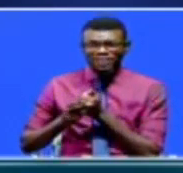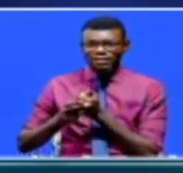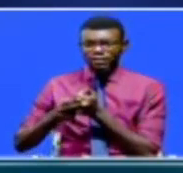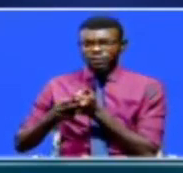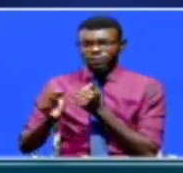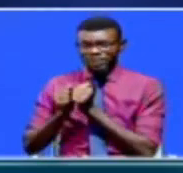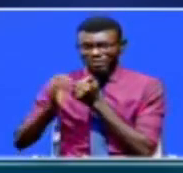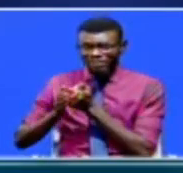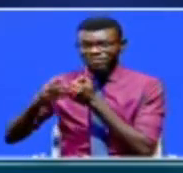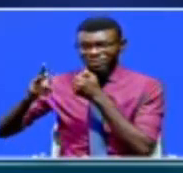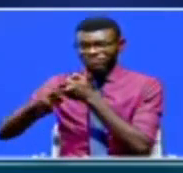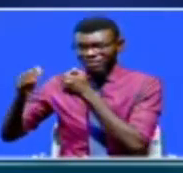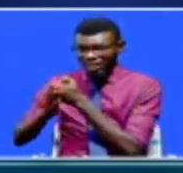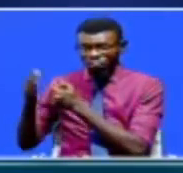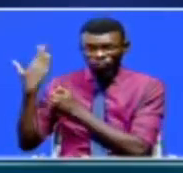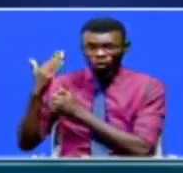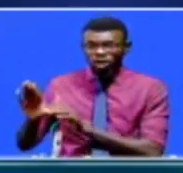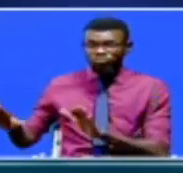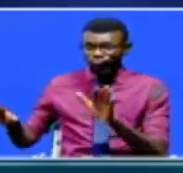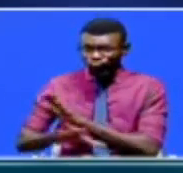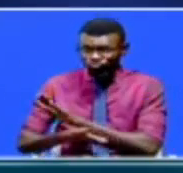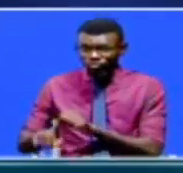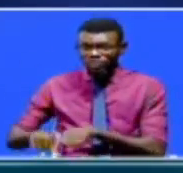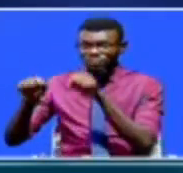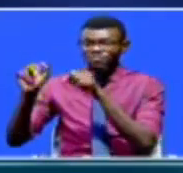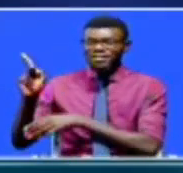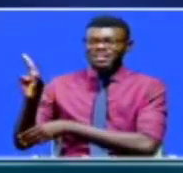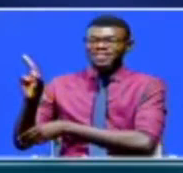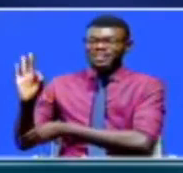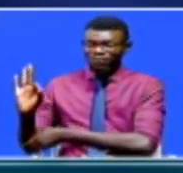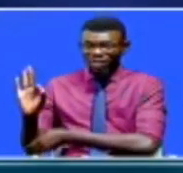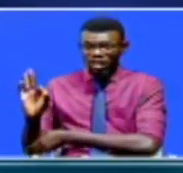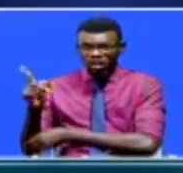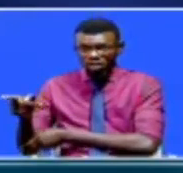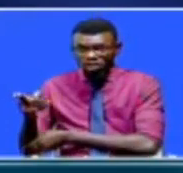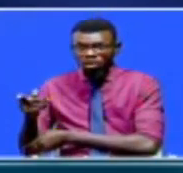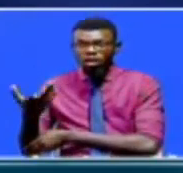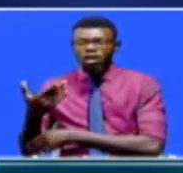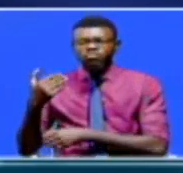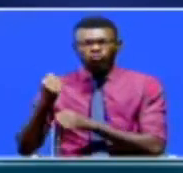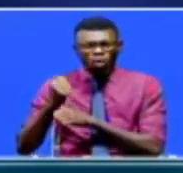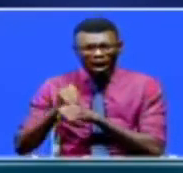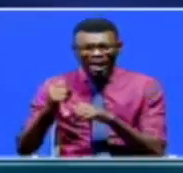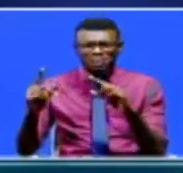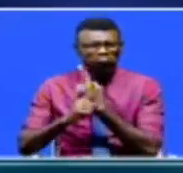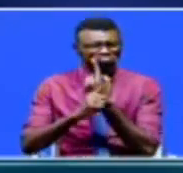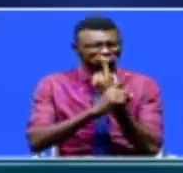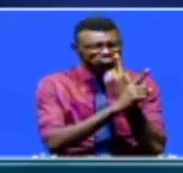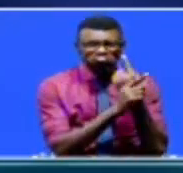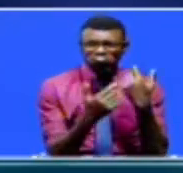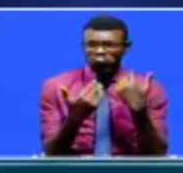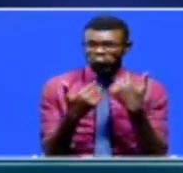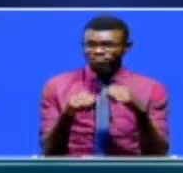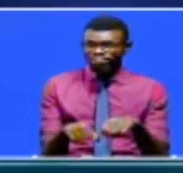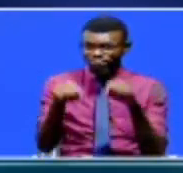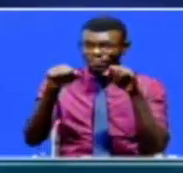appointment, Kibochi was a Vice Chief of the Kenya Defence Forces. He has held various command and staff appointments, including his